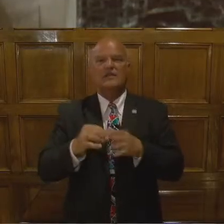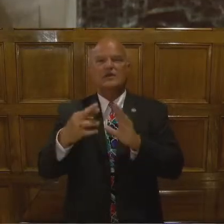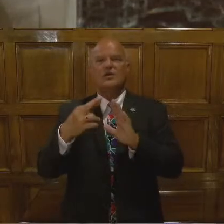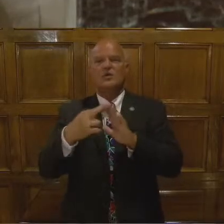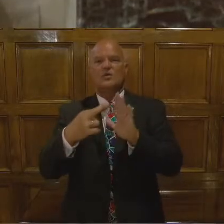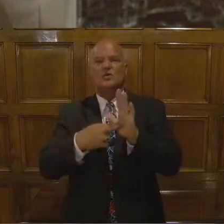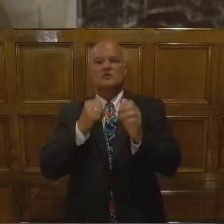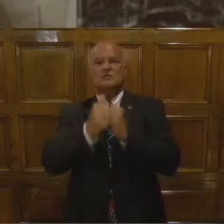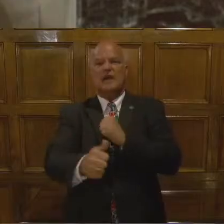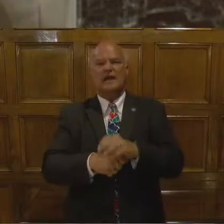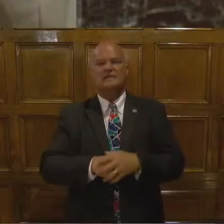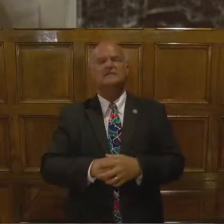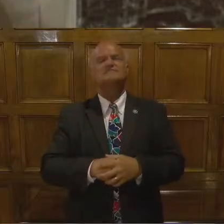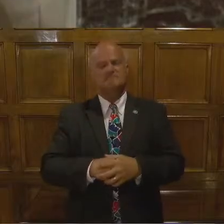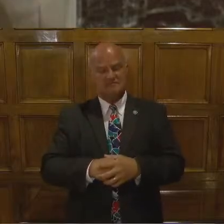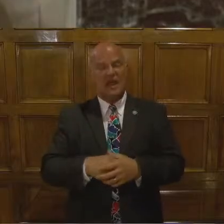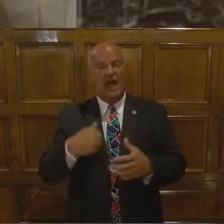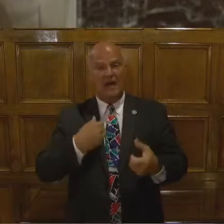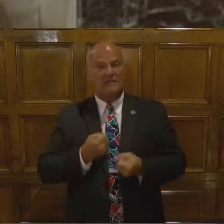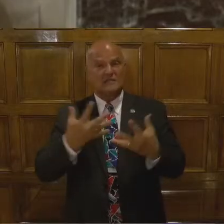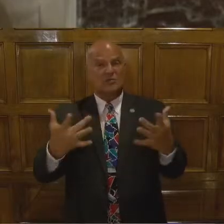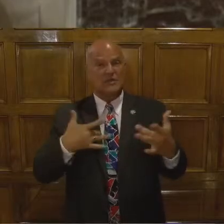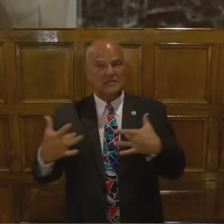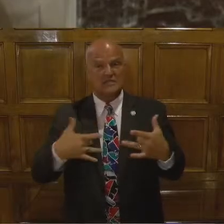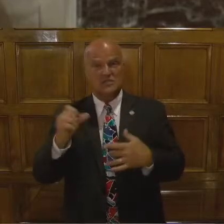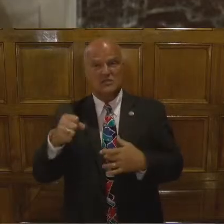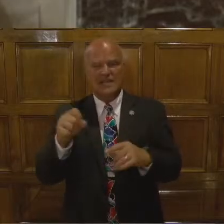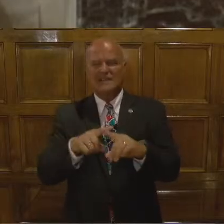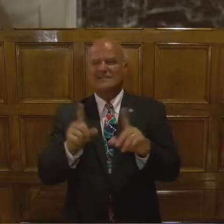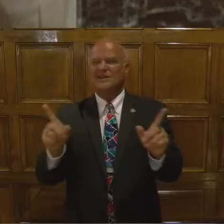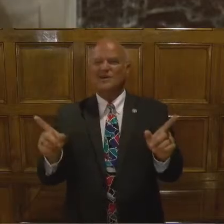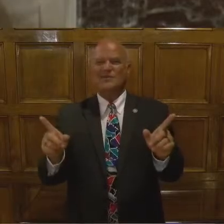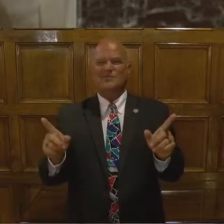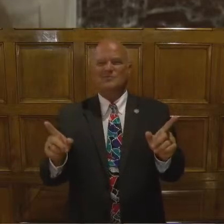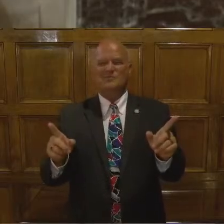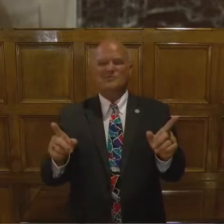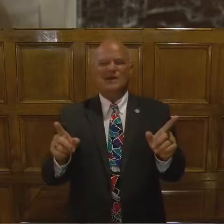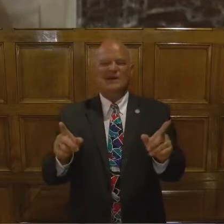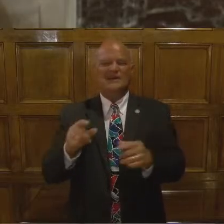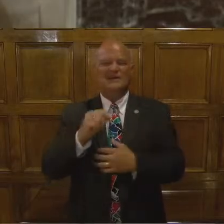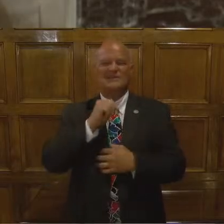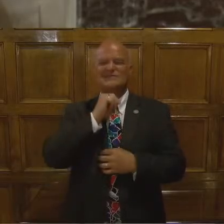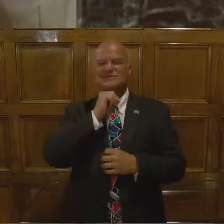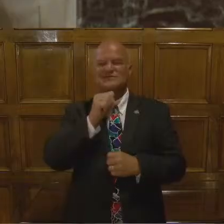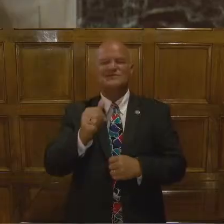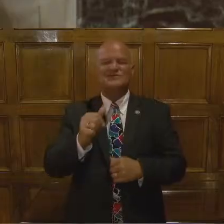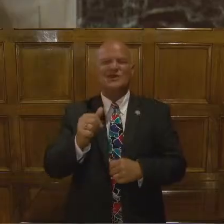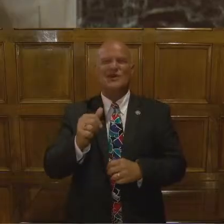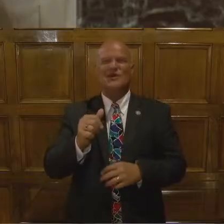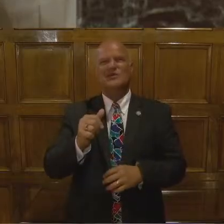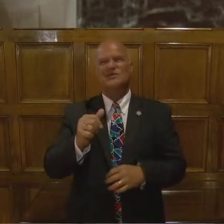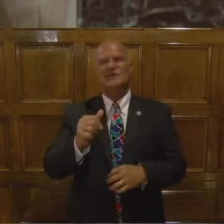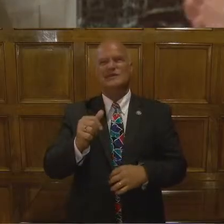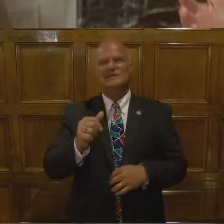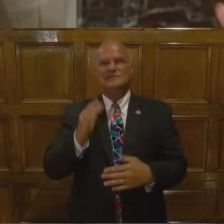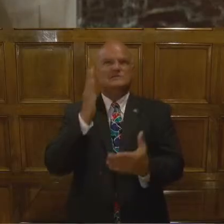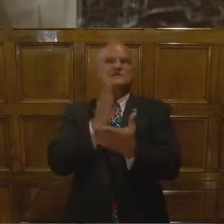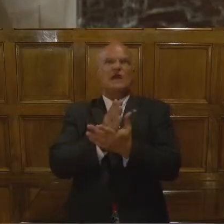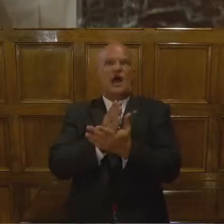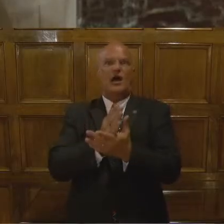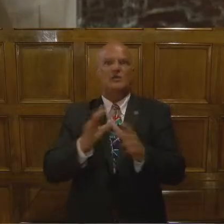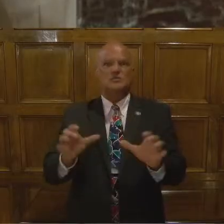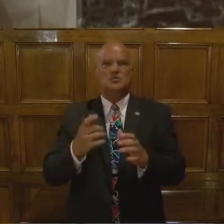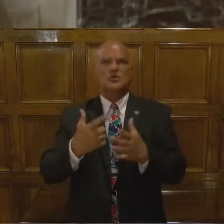been passed. I've expressed concern about it. But you don't, you overcome that by